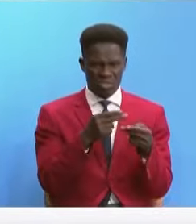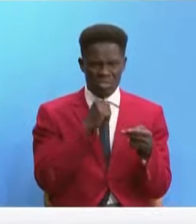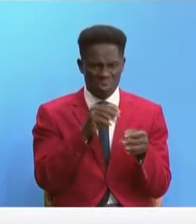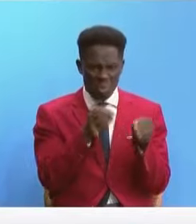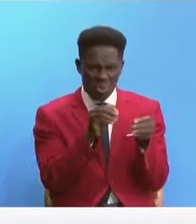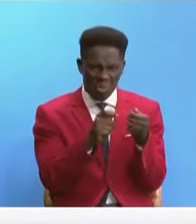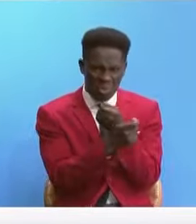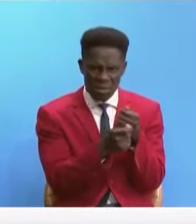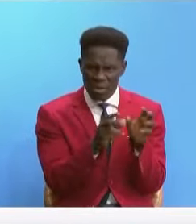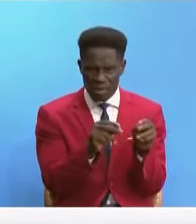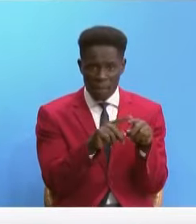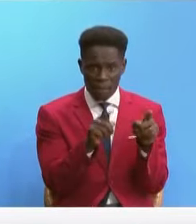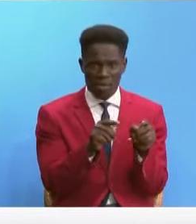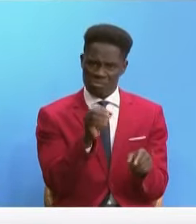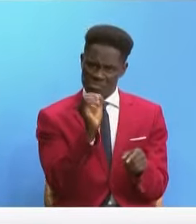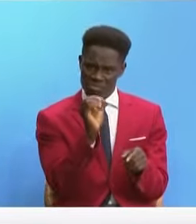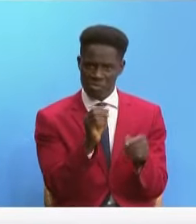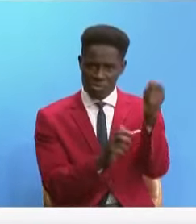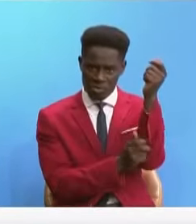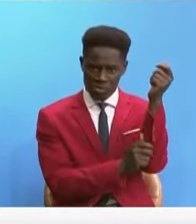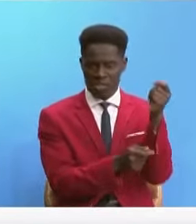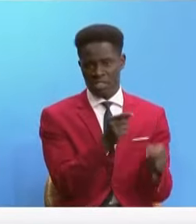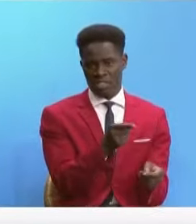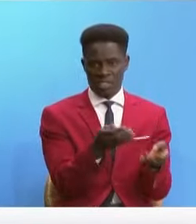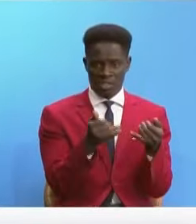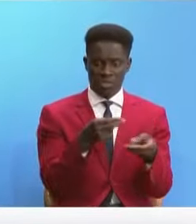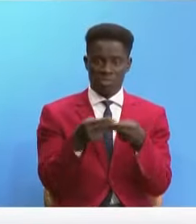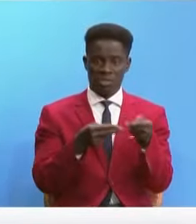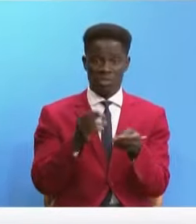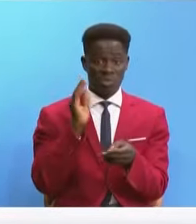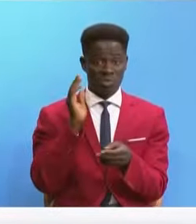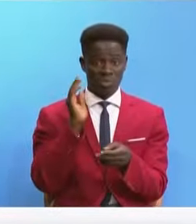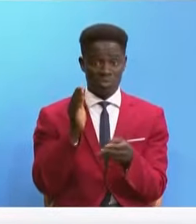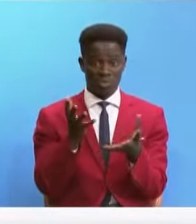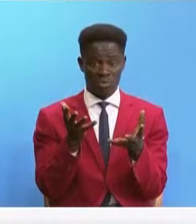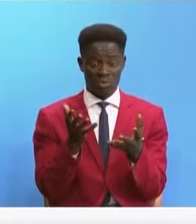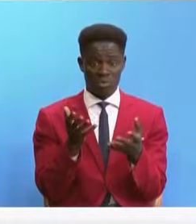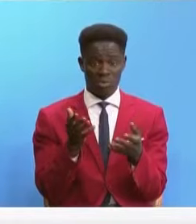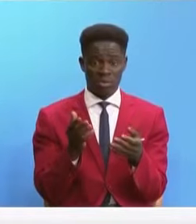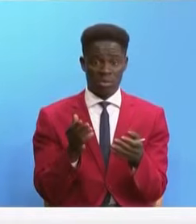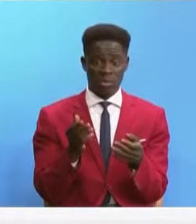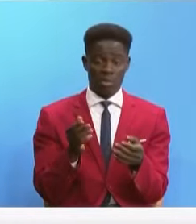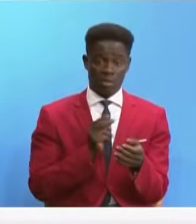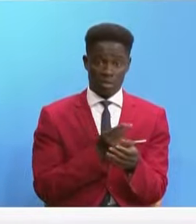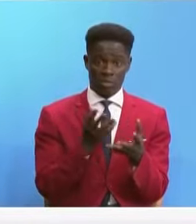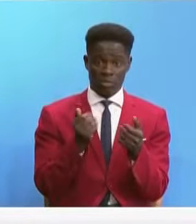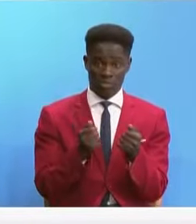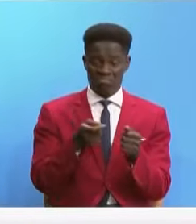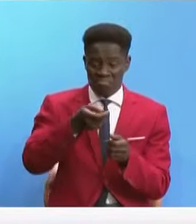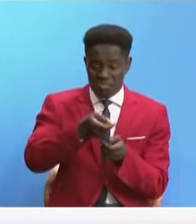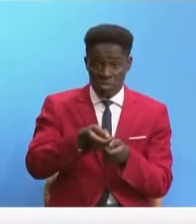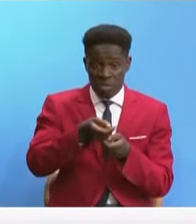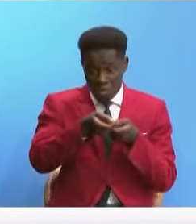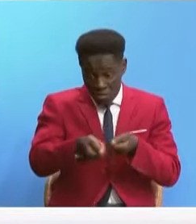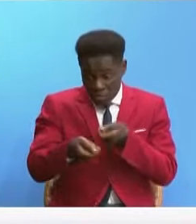commitment is towards food security, and feeding the nation. And at a time like